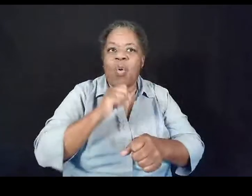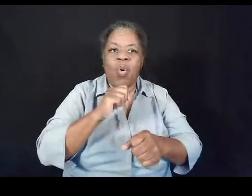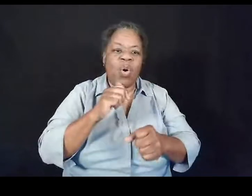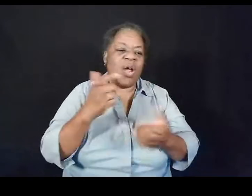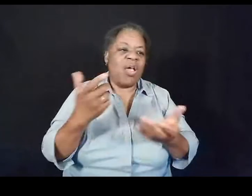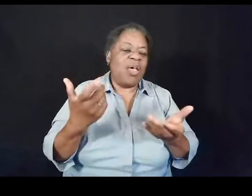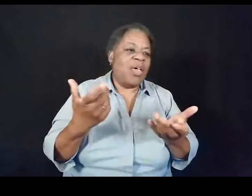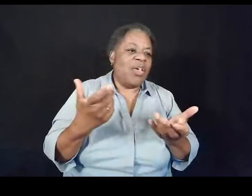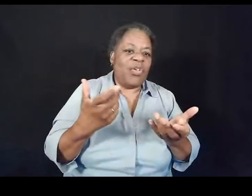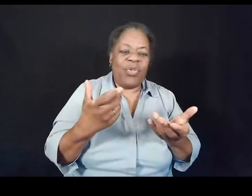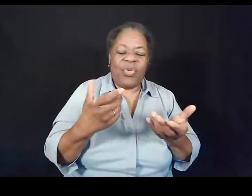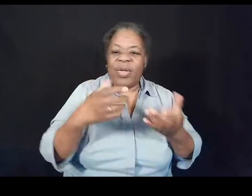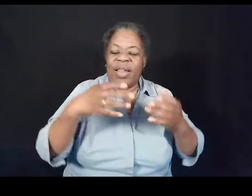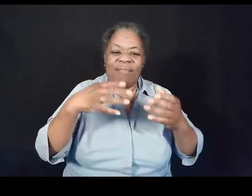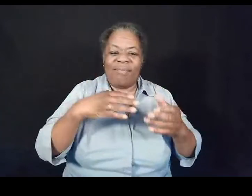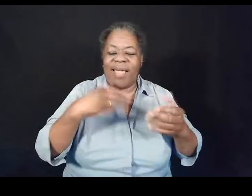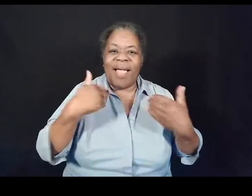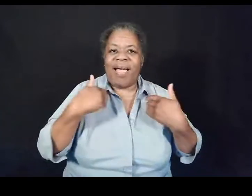set of dress clothes.